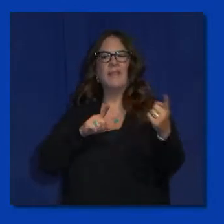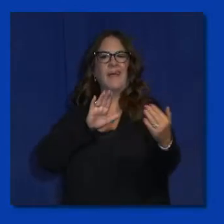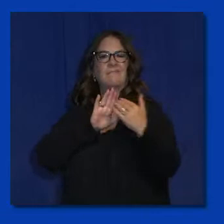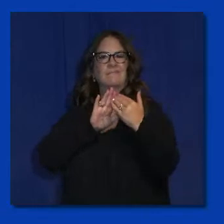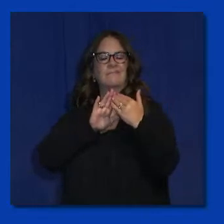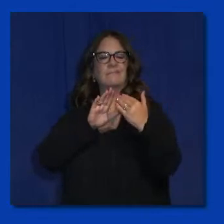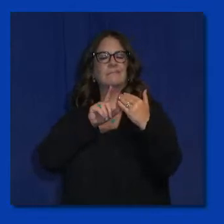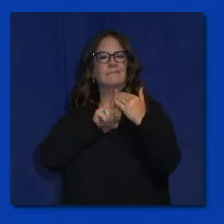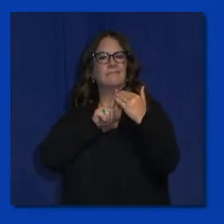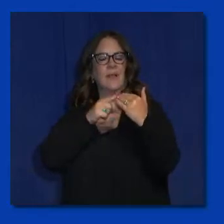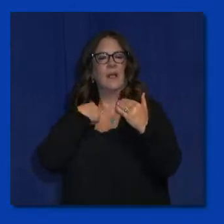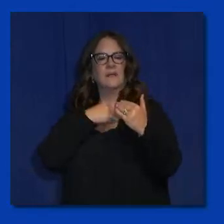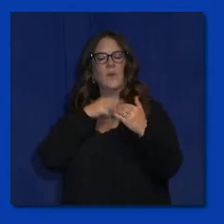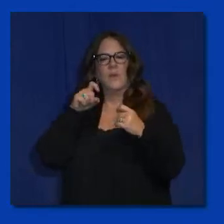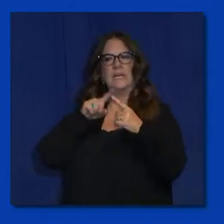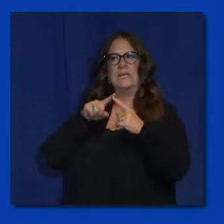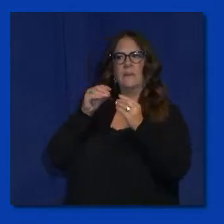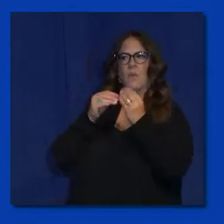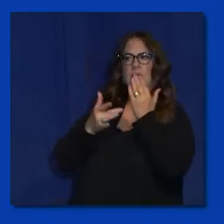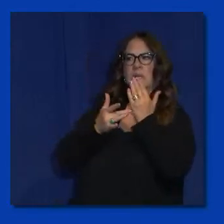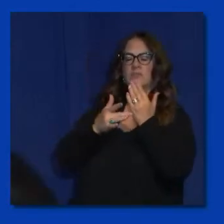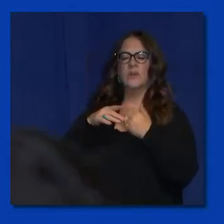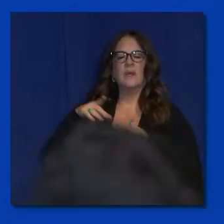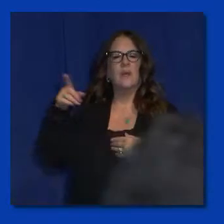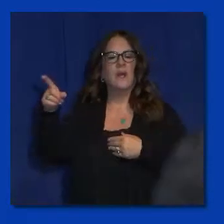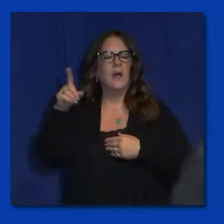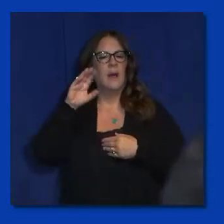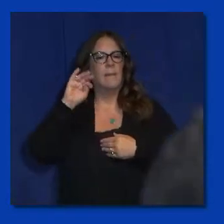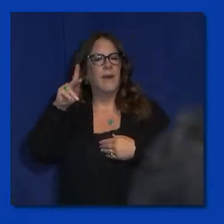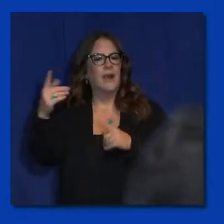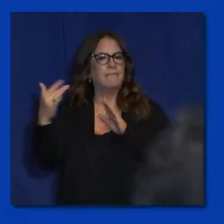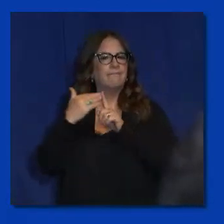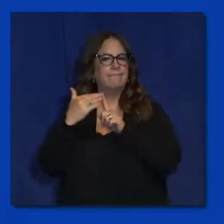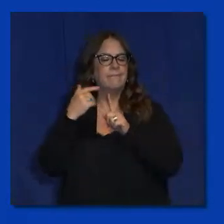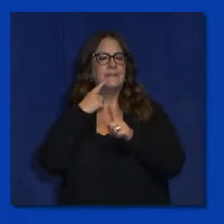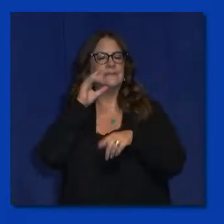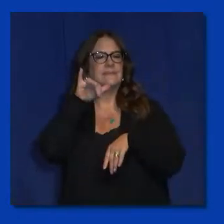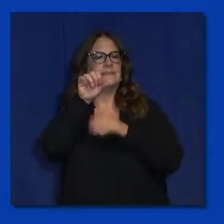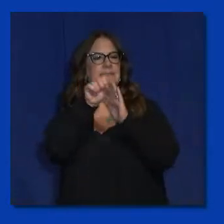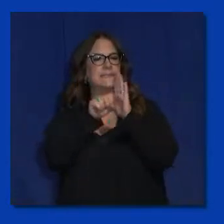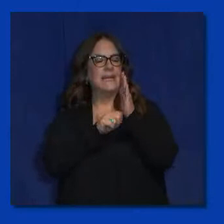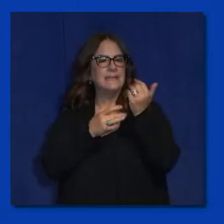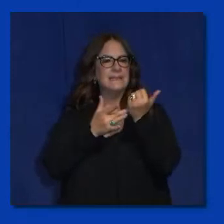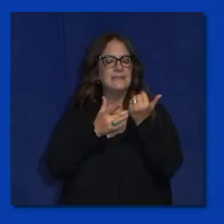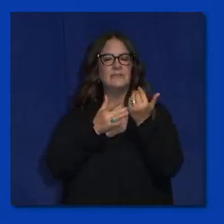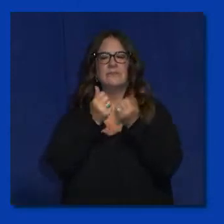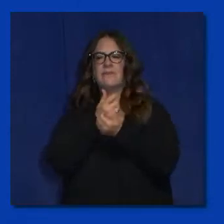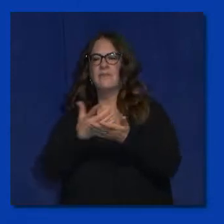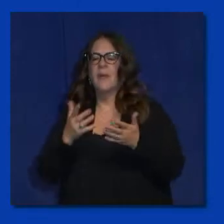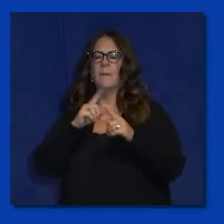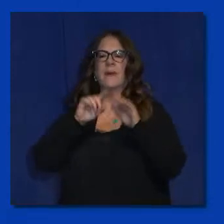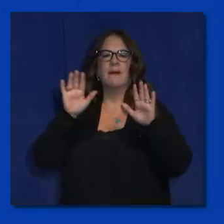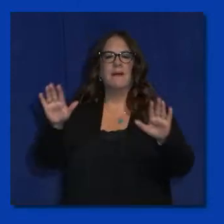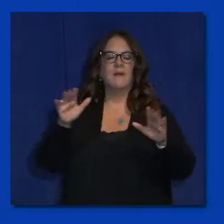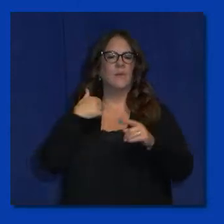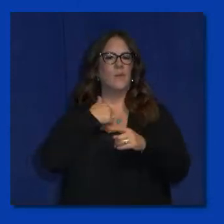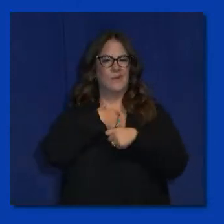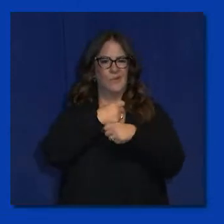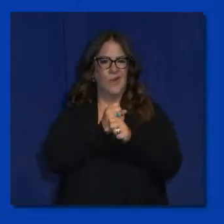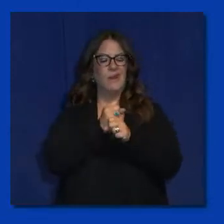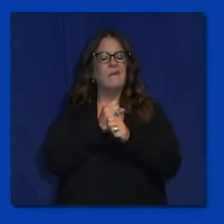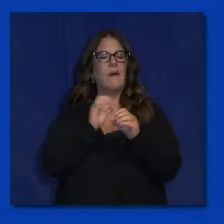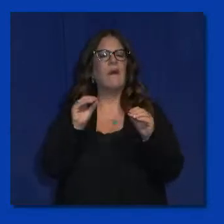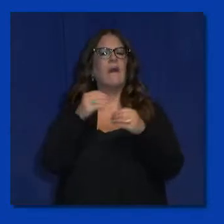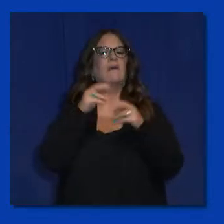technology. Mark Killaducci says, no state has invested more in innovation and more different procurement strategies, including creating an Office of